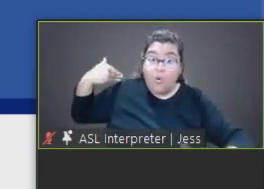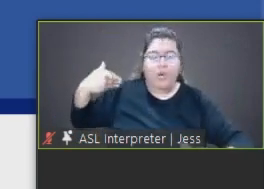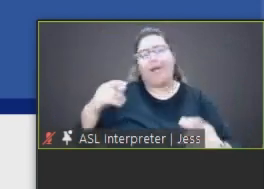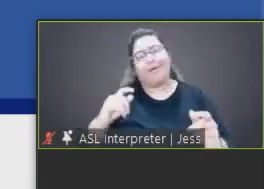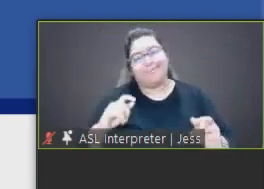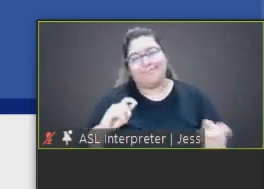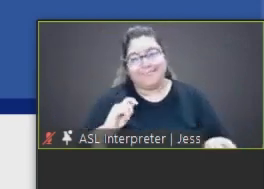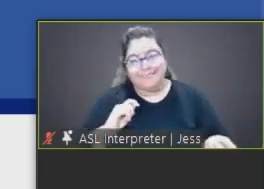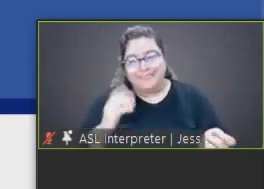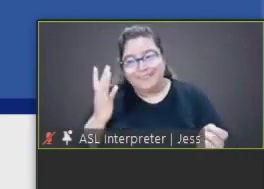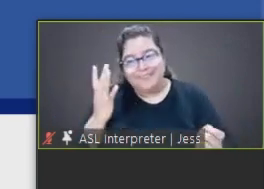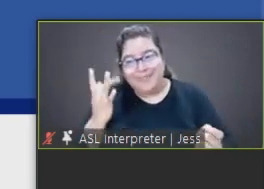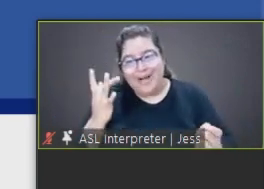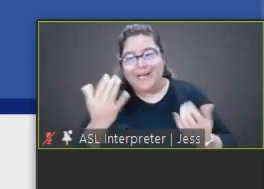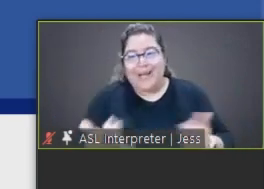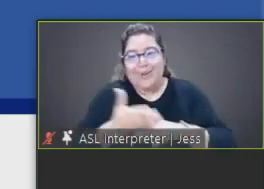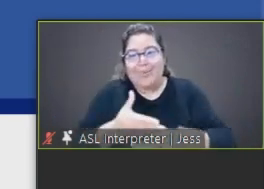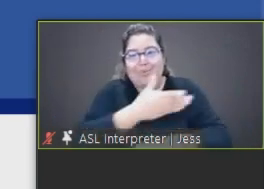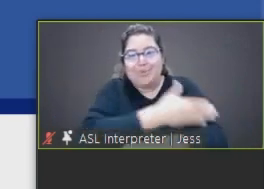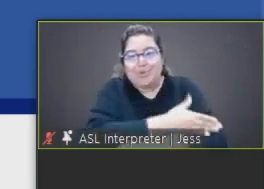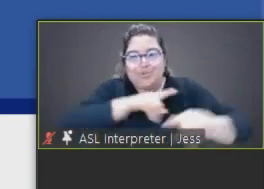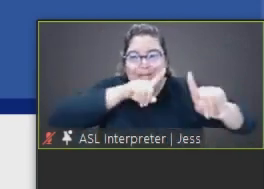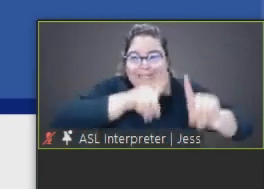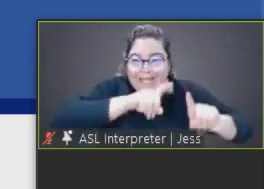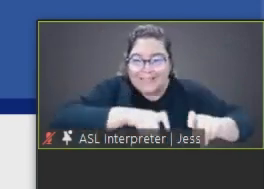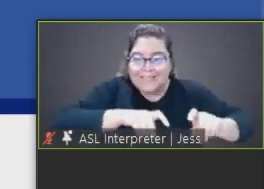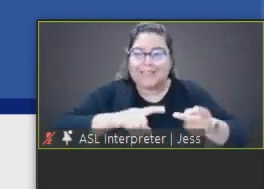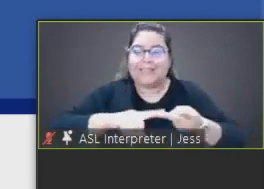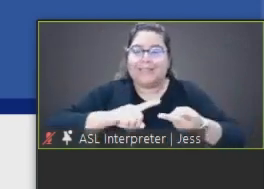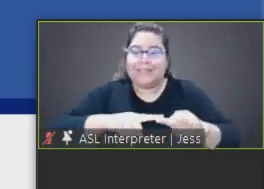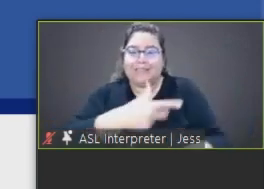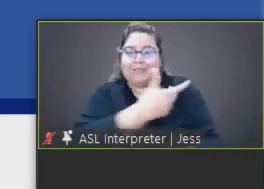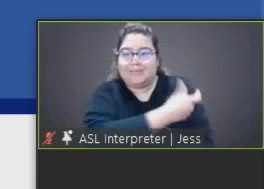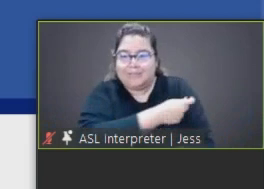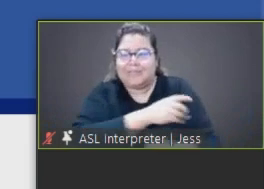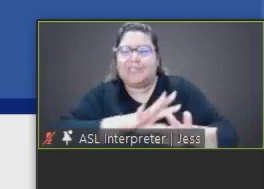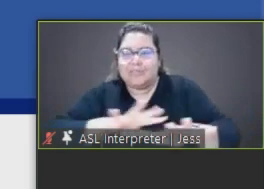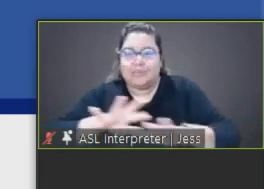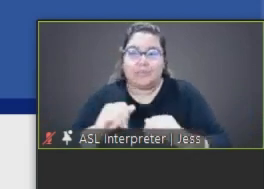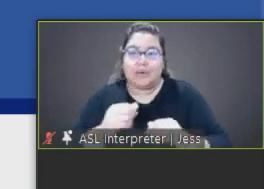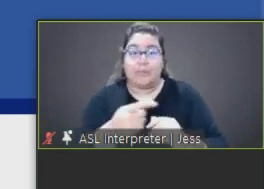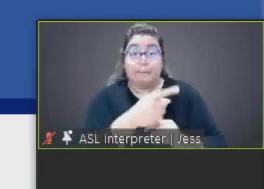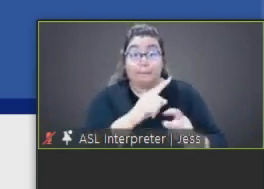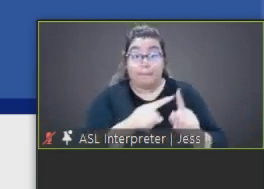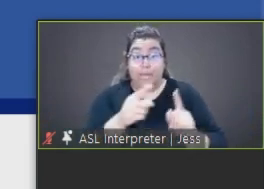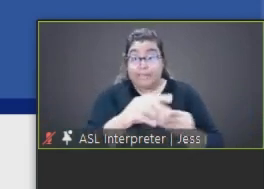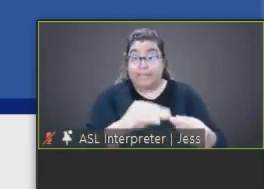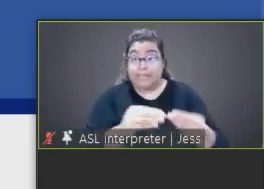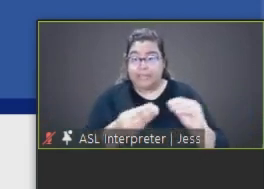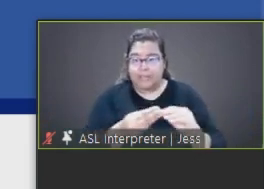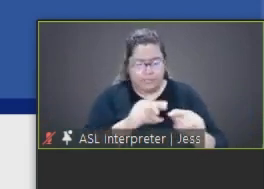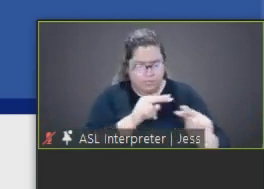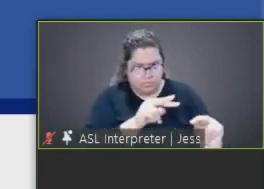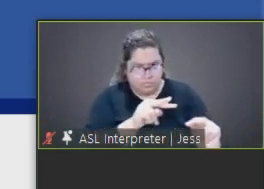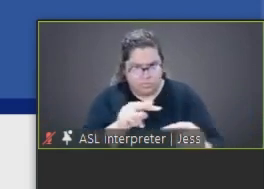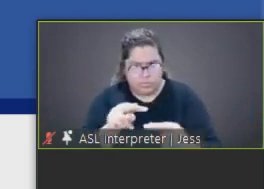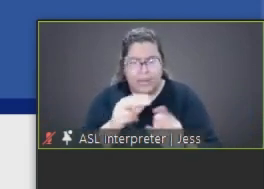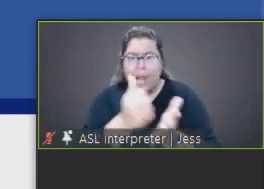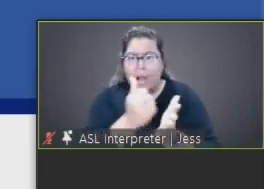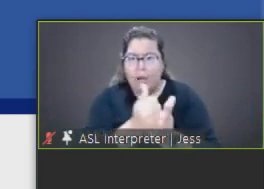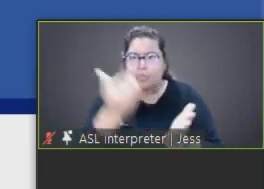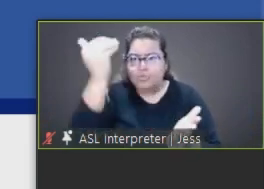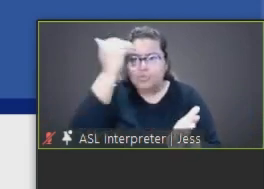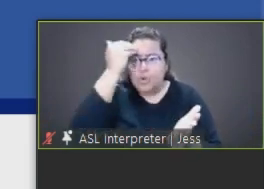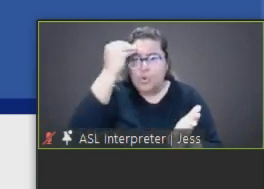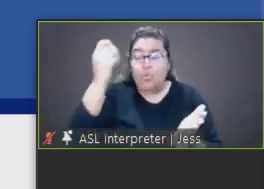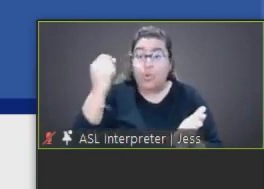in testing practices, but the short-term trends are reliable and are something that we can look at to see whether or not we're seeing